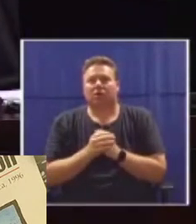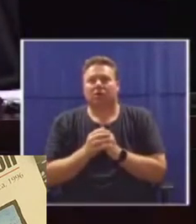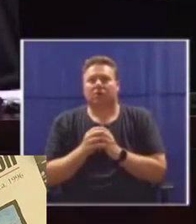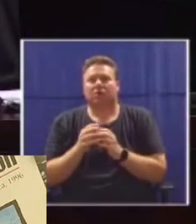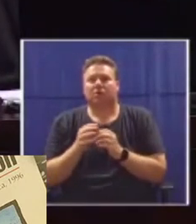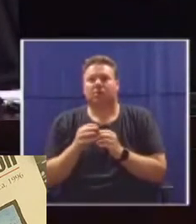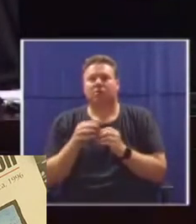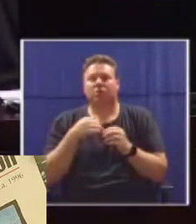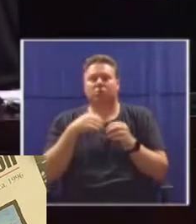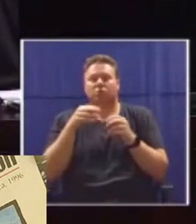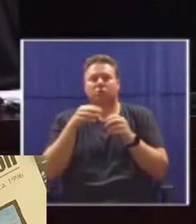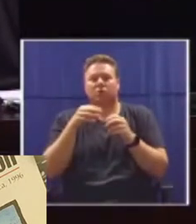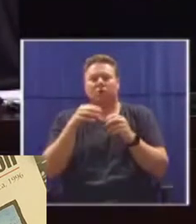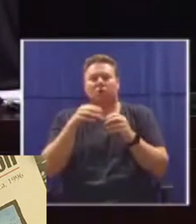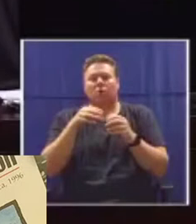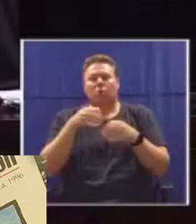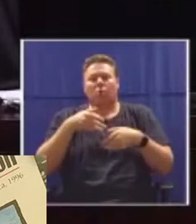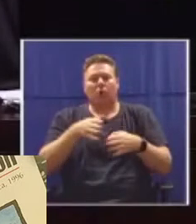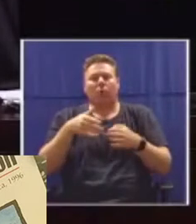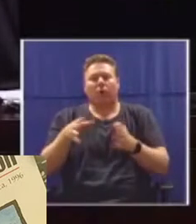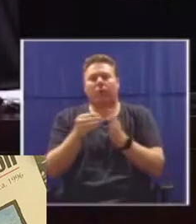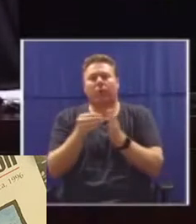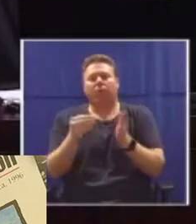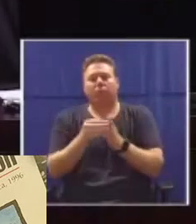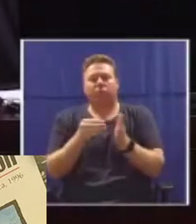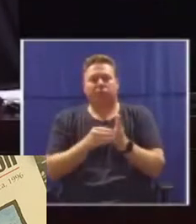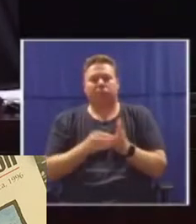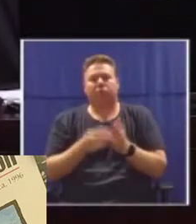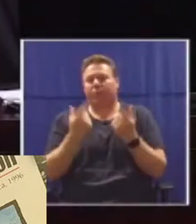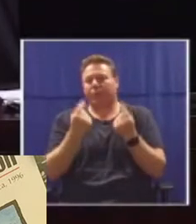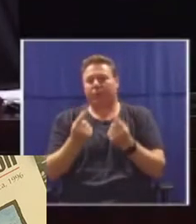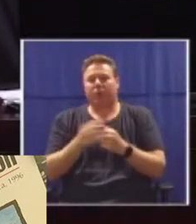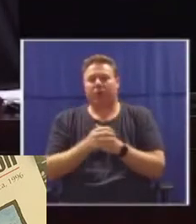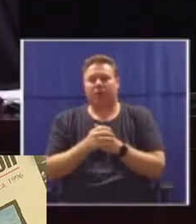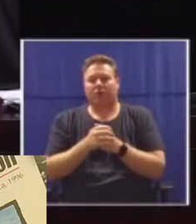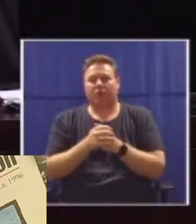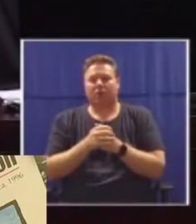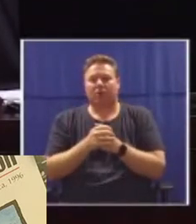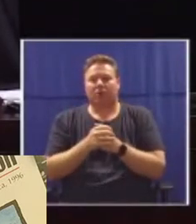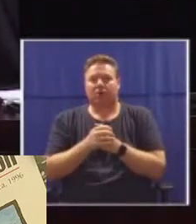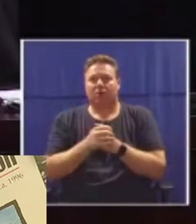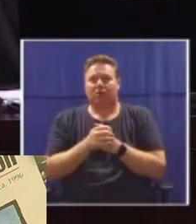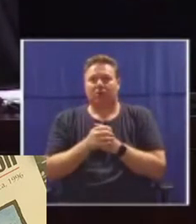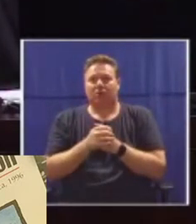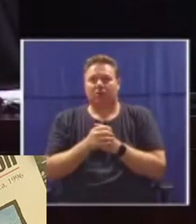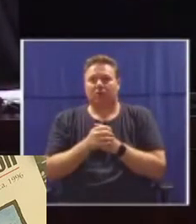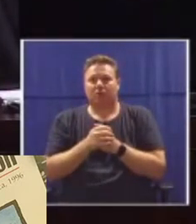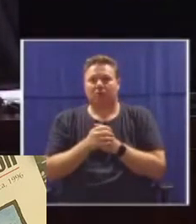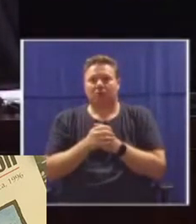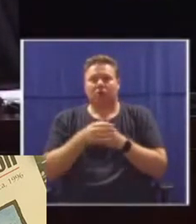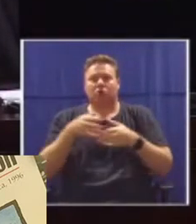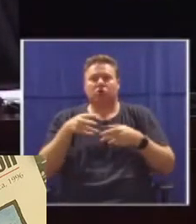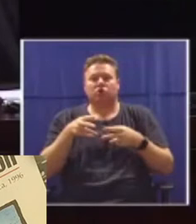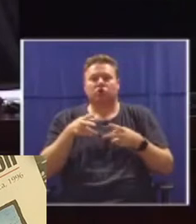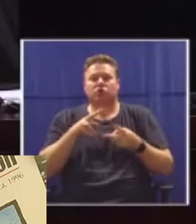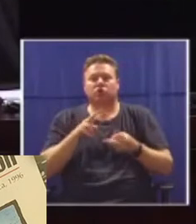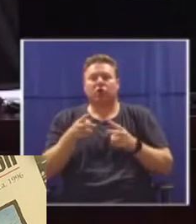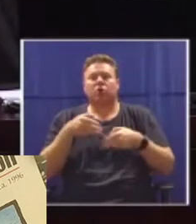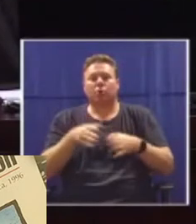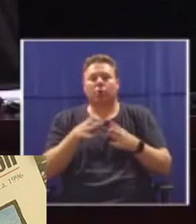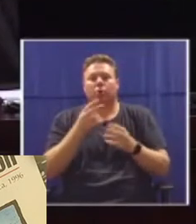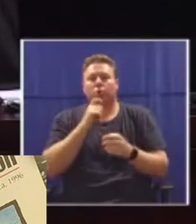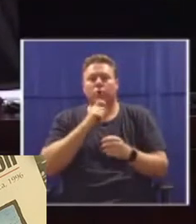Act can be viewed as a third component of what if united towards better road use and changed road user